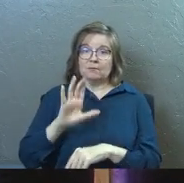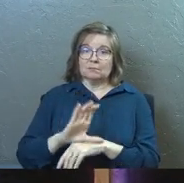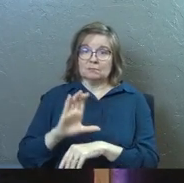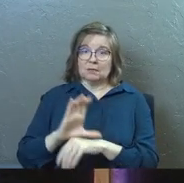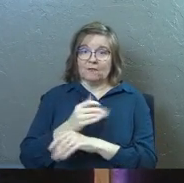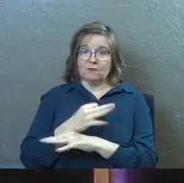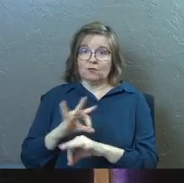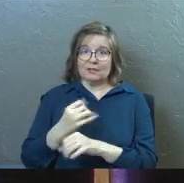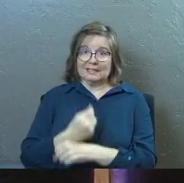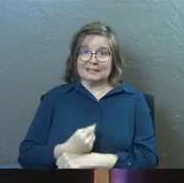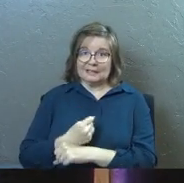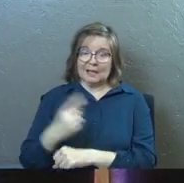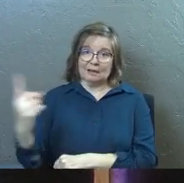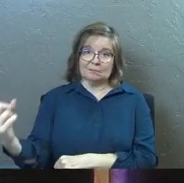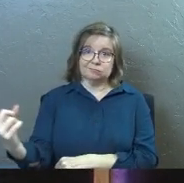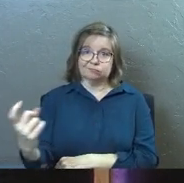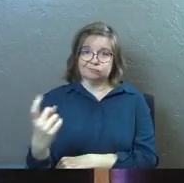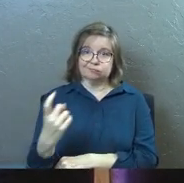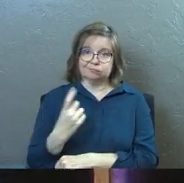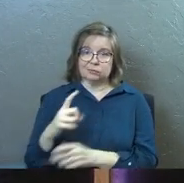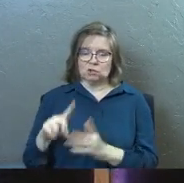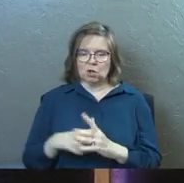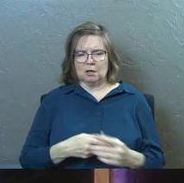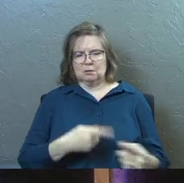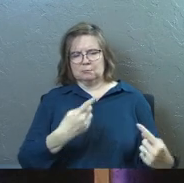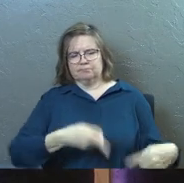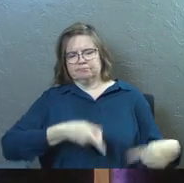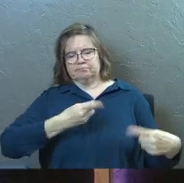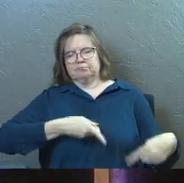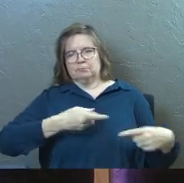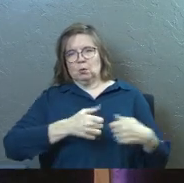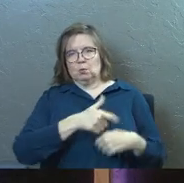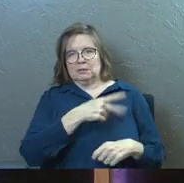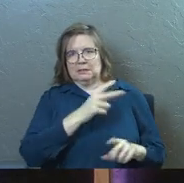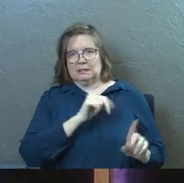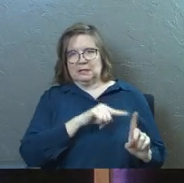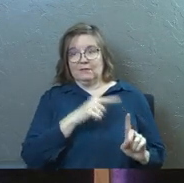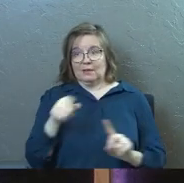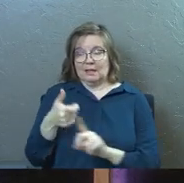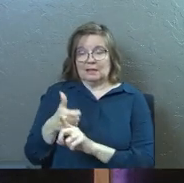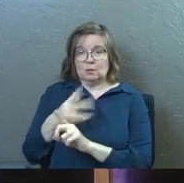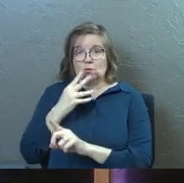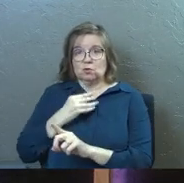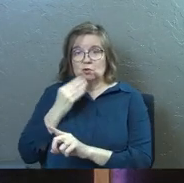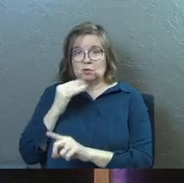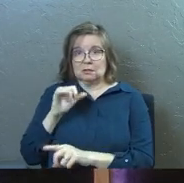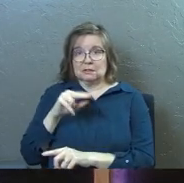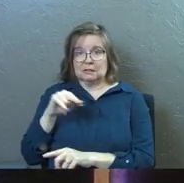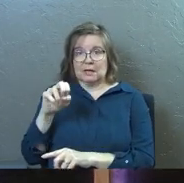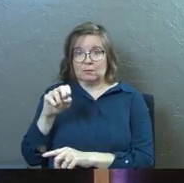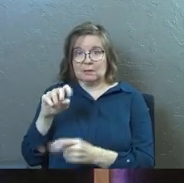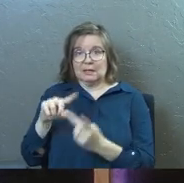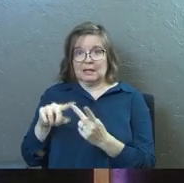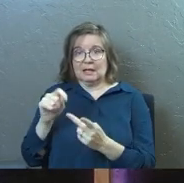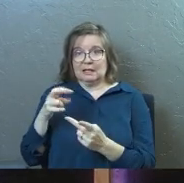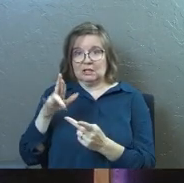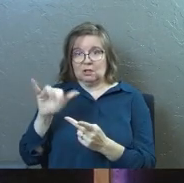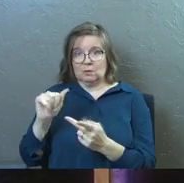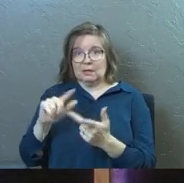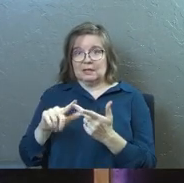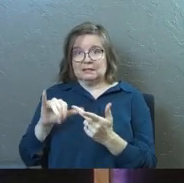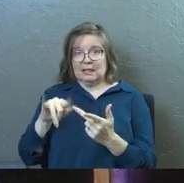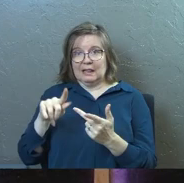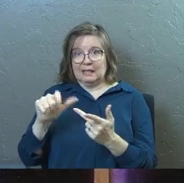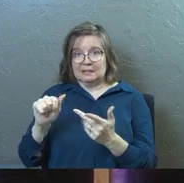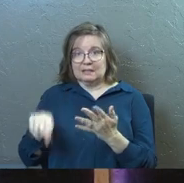of freed slaves, as it was called, started to debate with Stephen. They were Jews from Cyrene, Alexandria, Cilicia, and